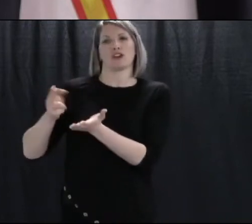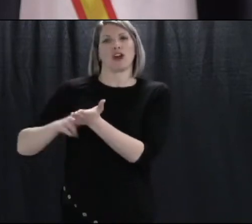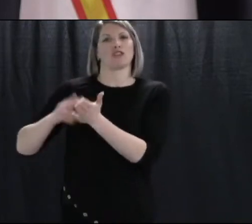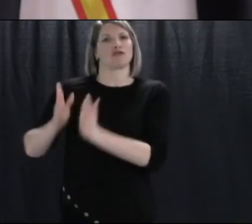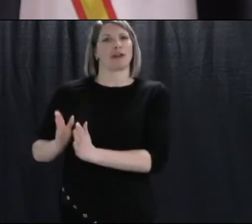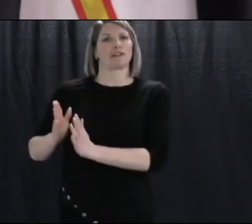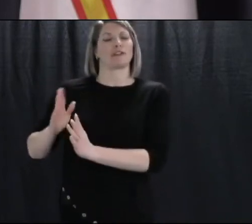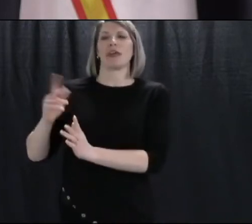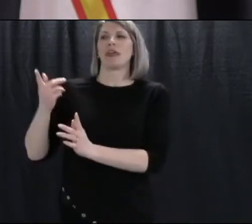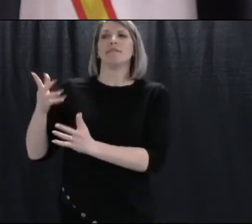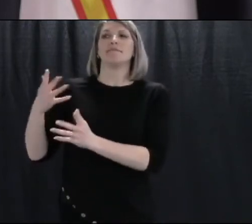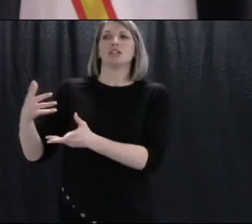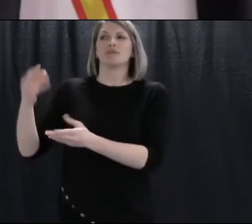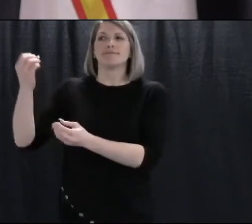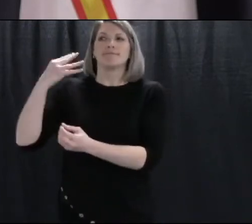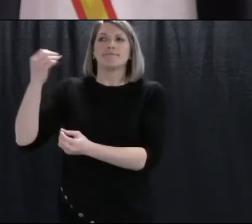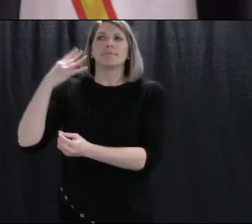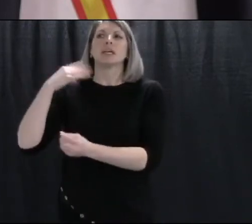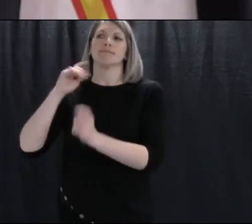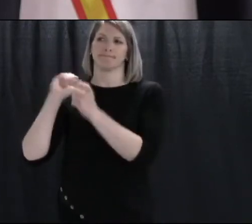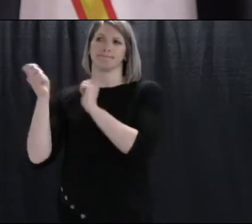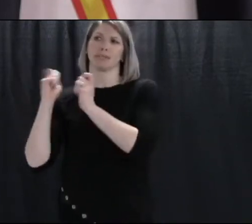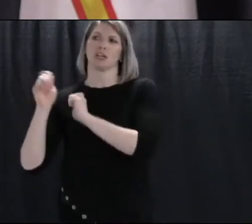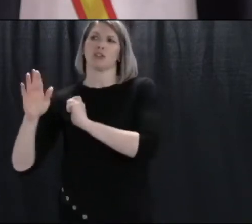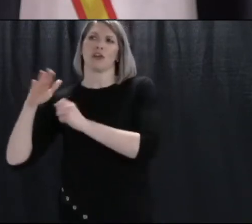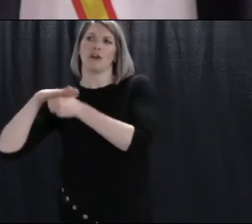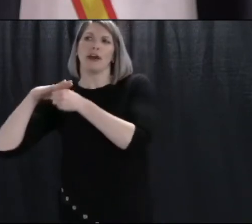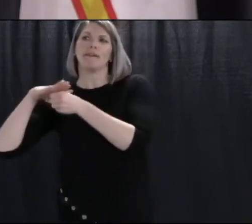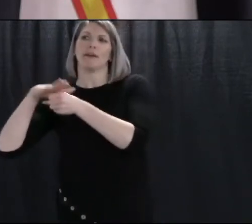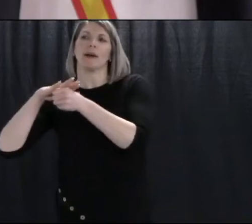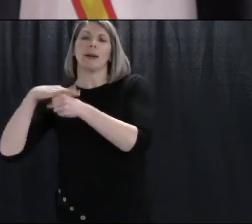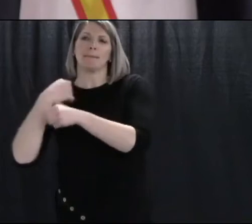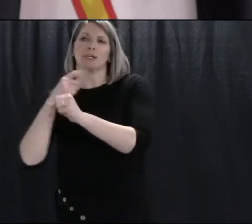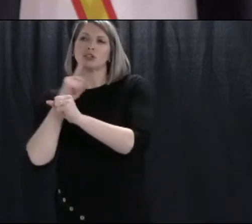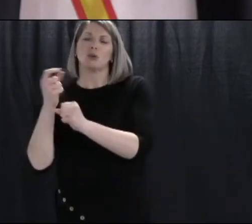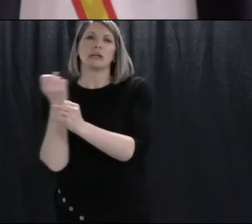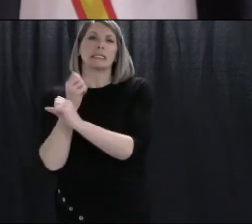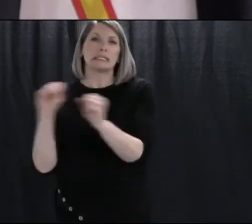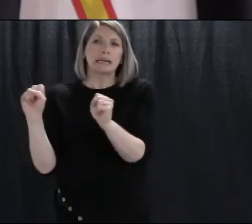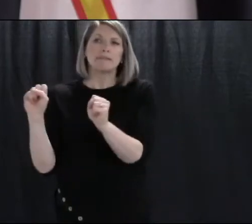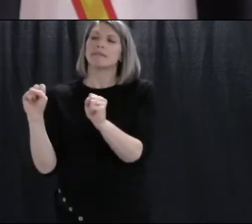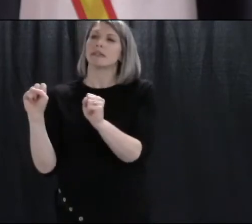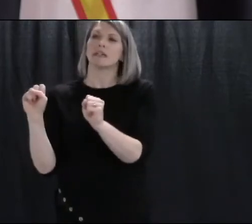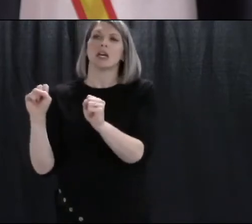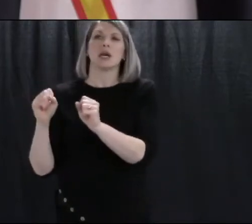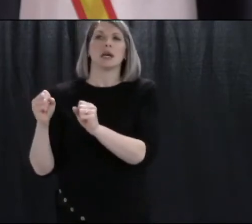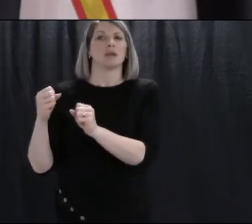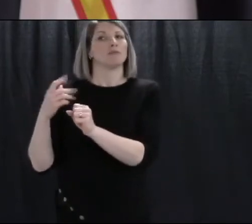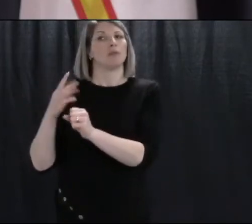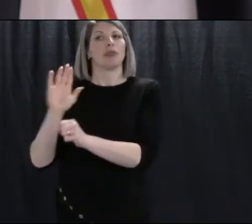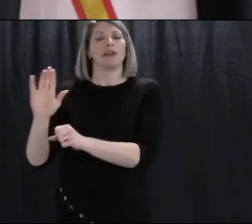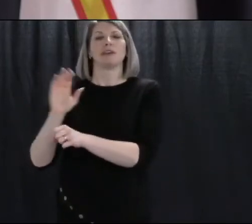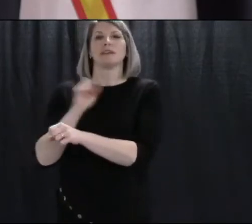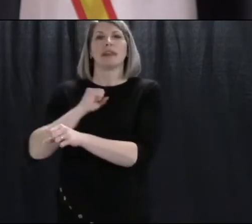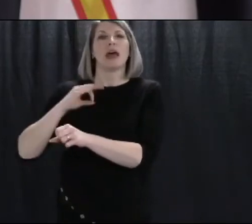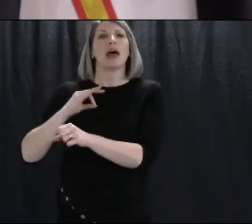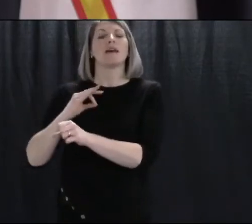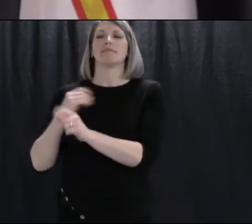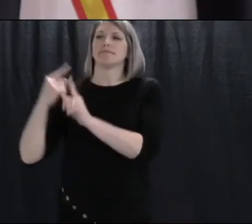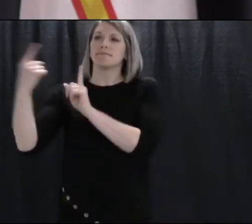provisions and making adaptation on the work site to make sure that people add the social distancing that's required, the